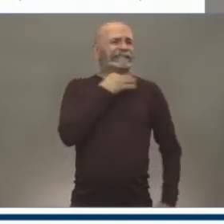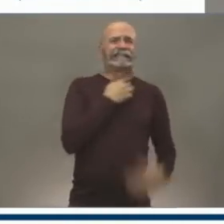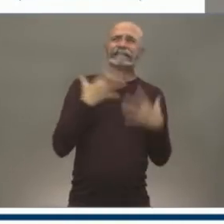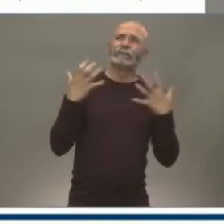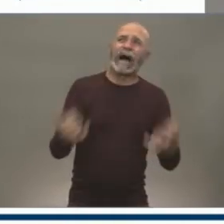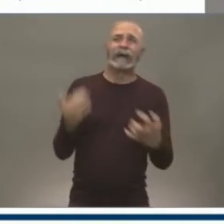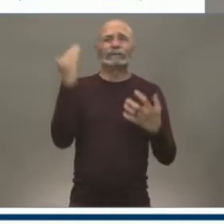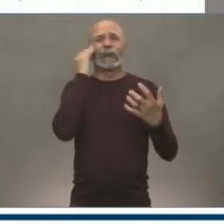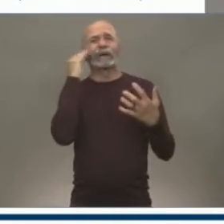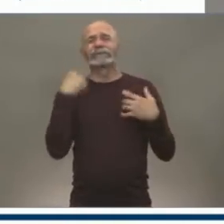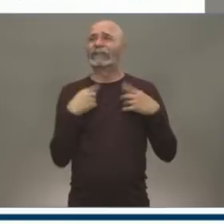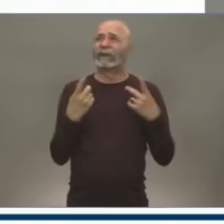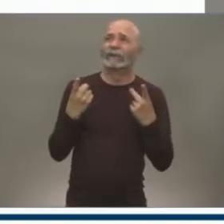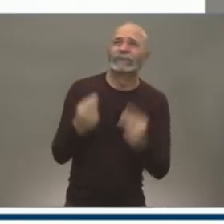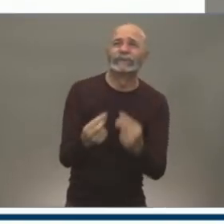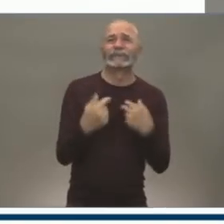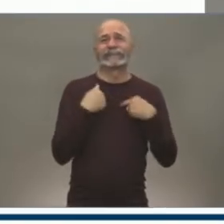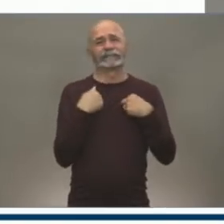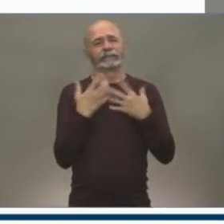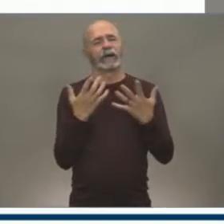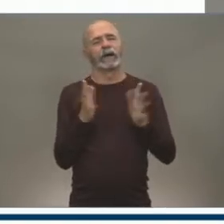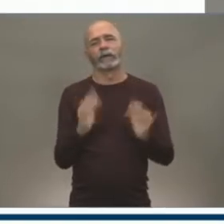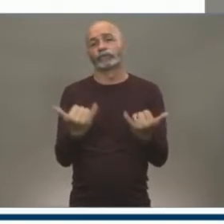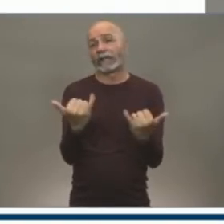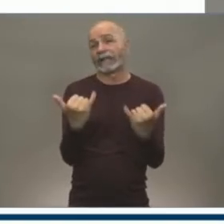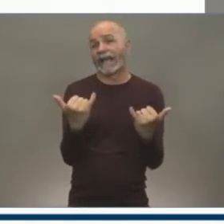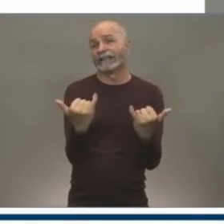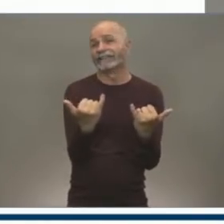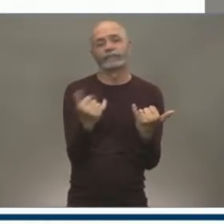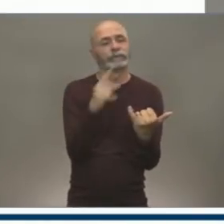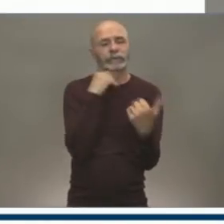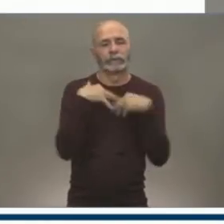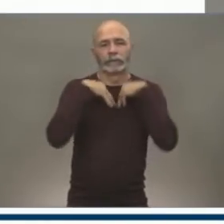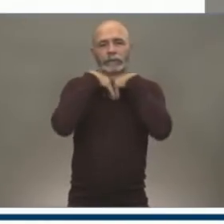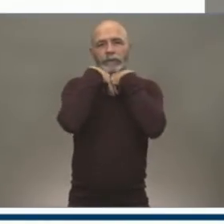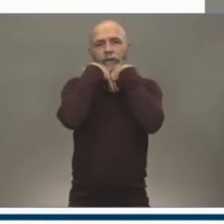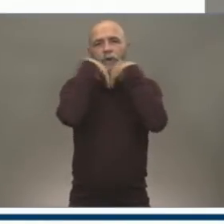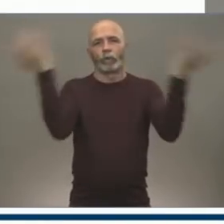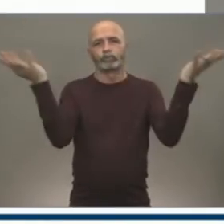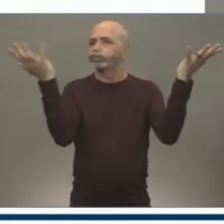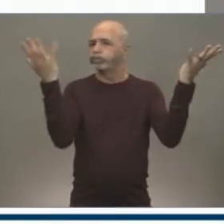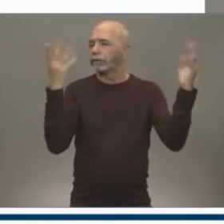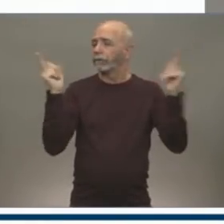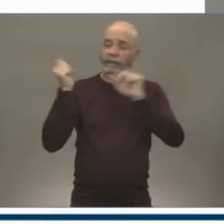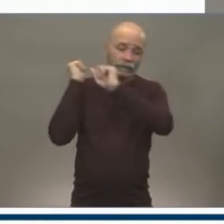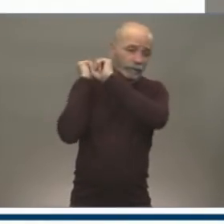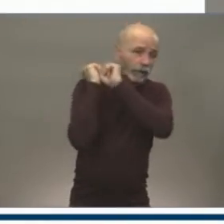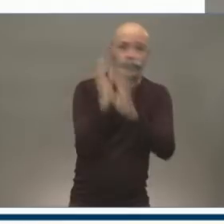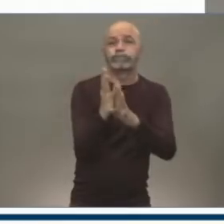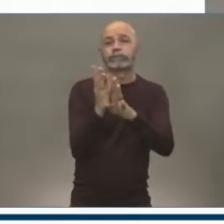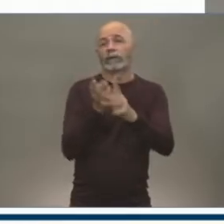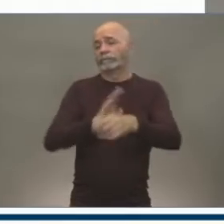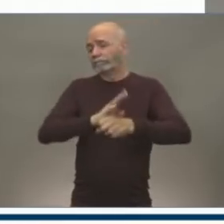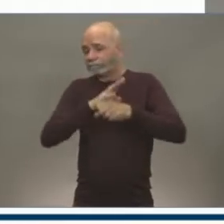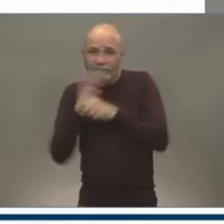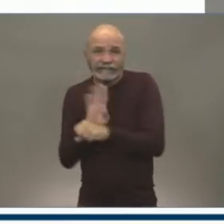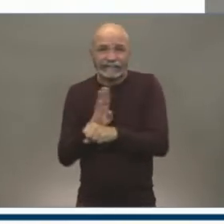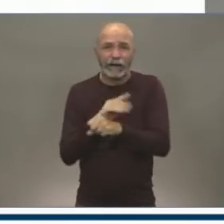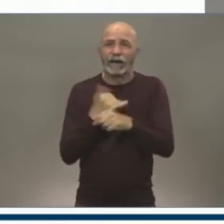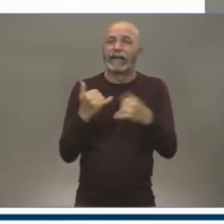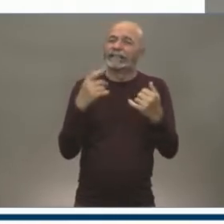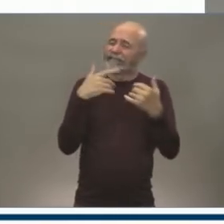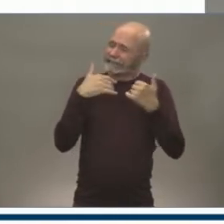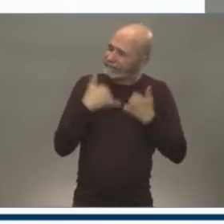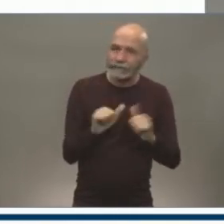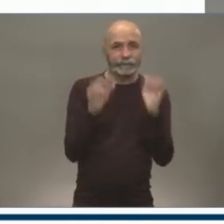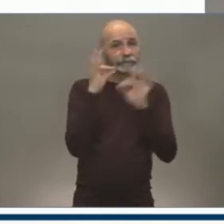we're dealing with unprecedented numbers of people, and as we've rapidly building capacity in the health system, we are